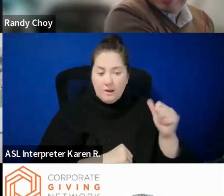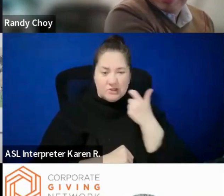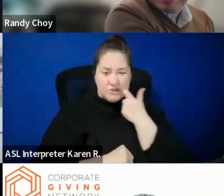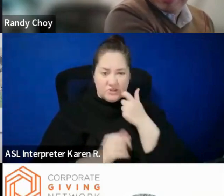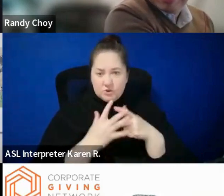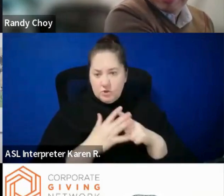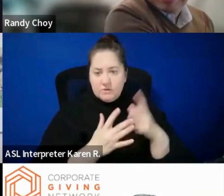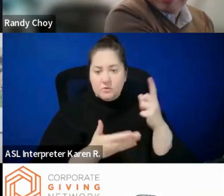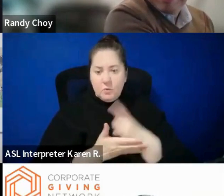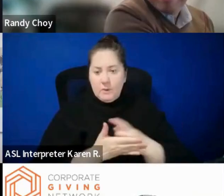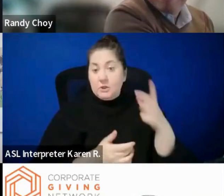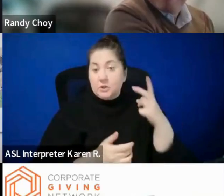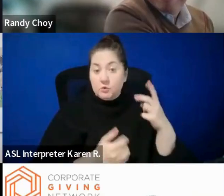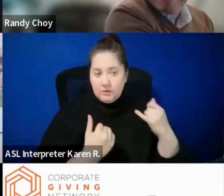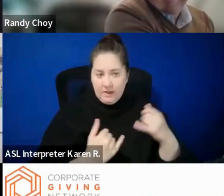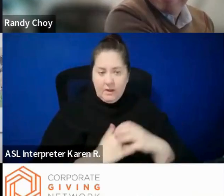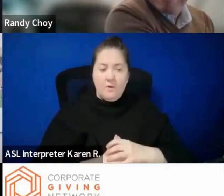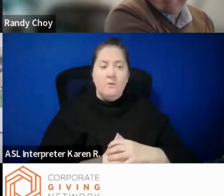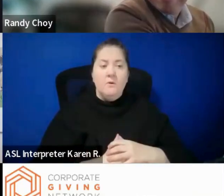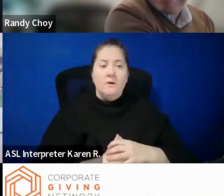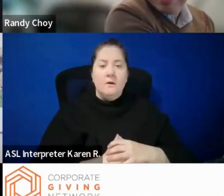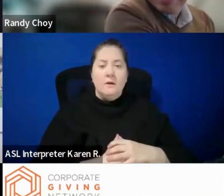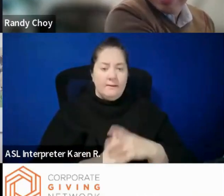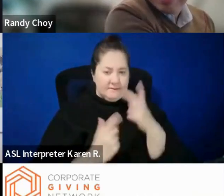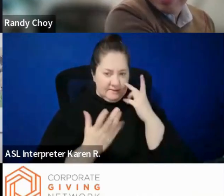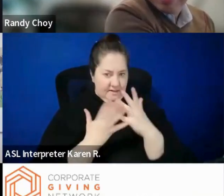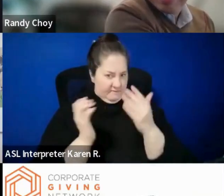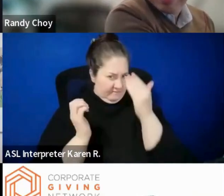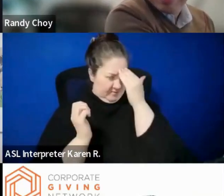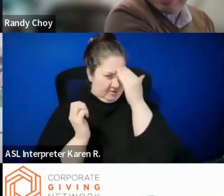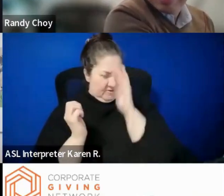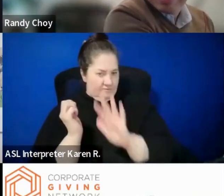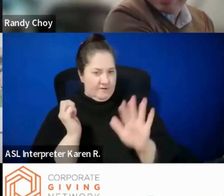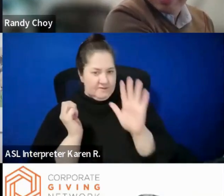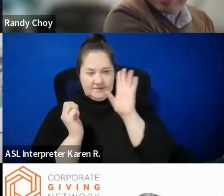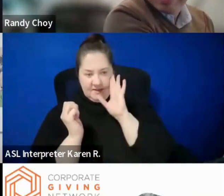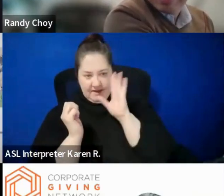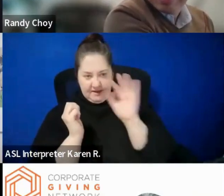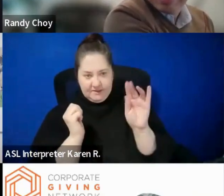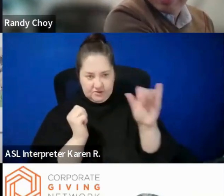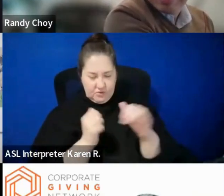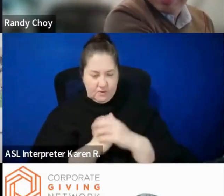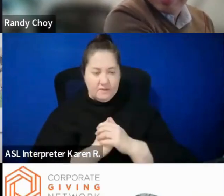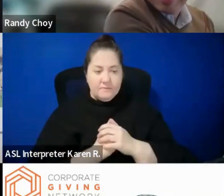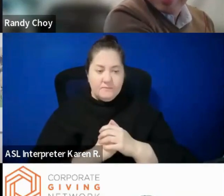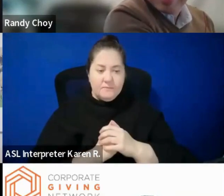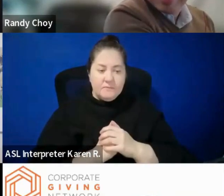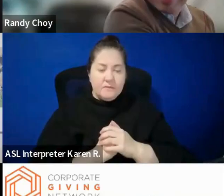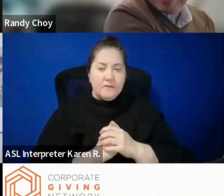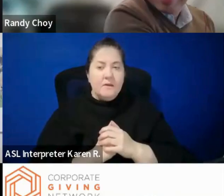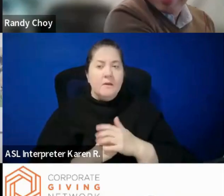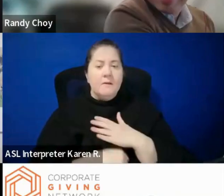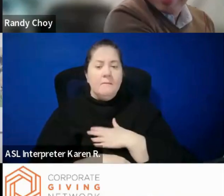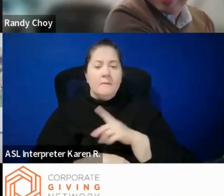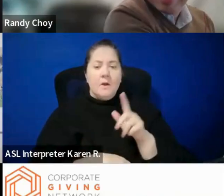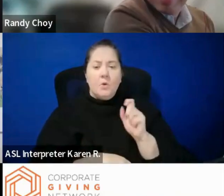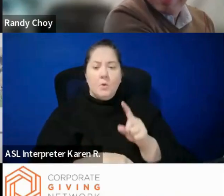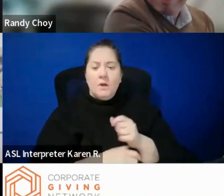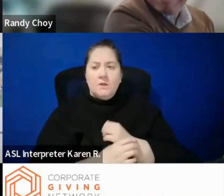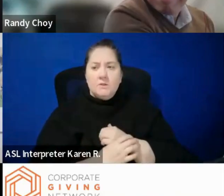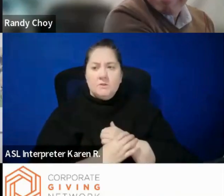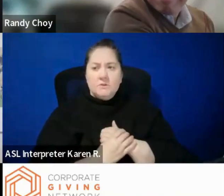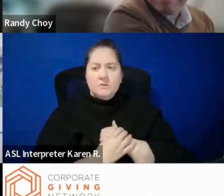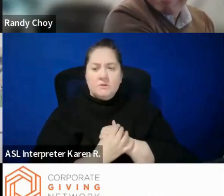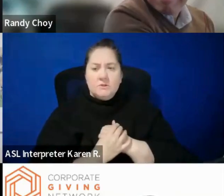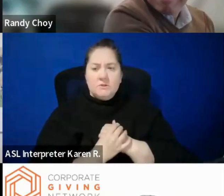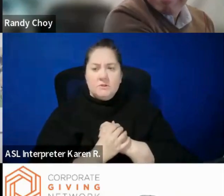week, too. I see a lot of familiar faces in here. Hi, Joy. So my question was